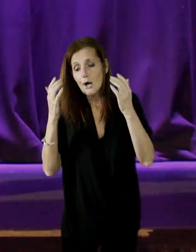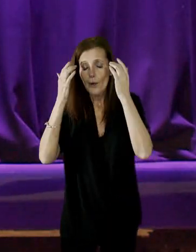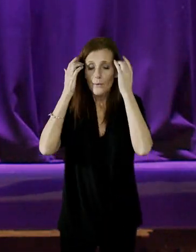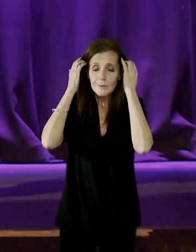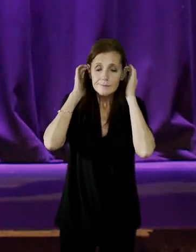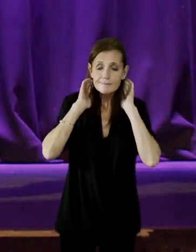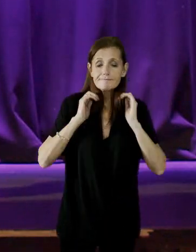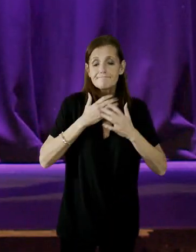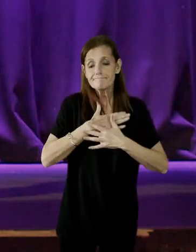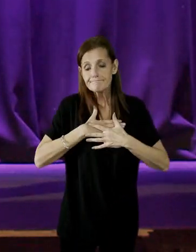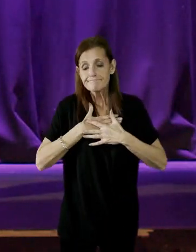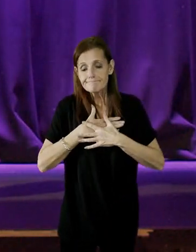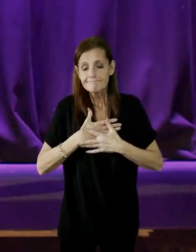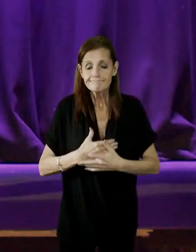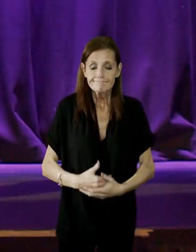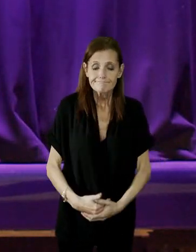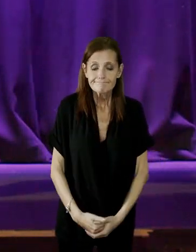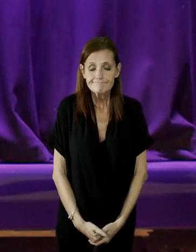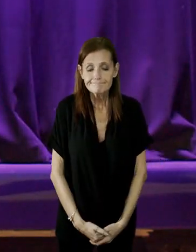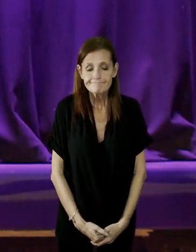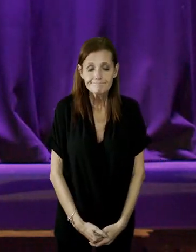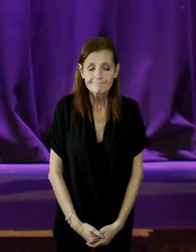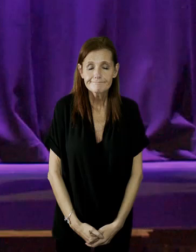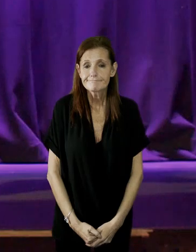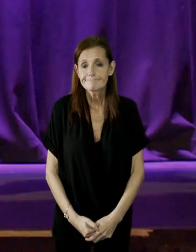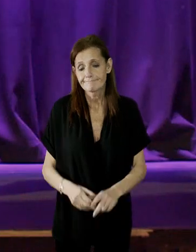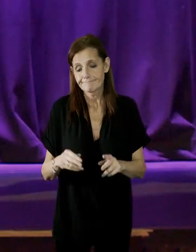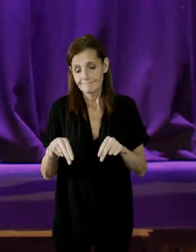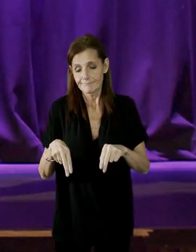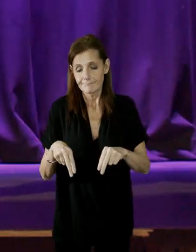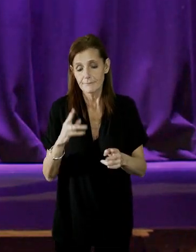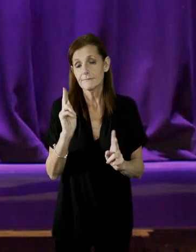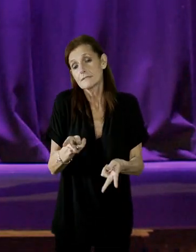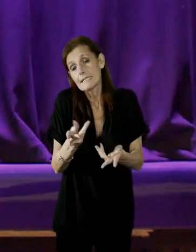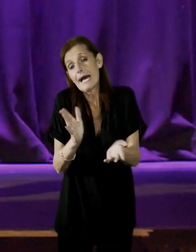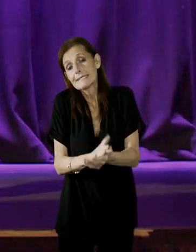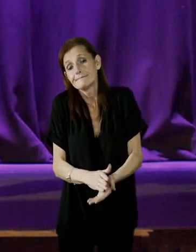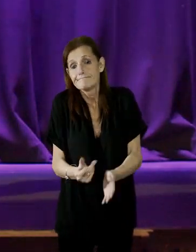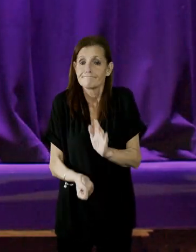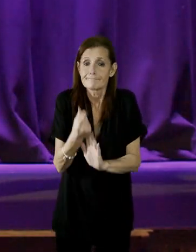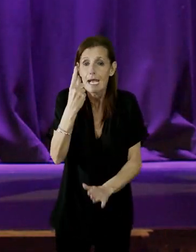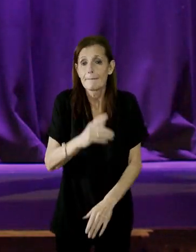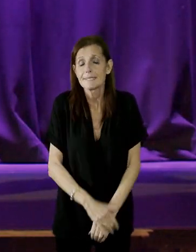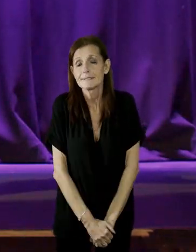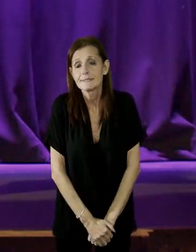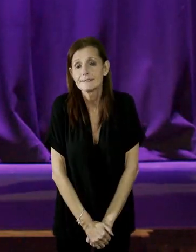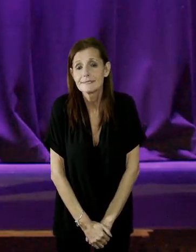story is dogs die, yeah. And life's ironic. Do